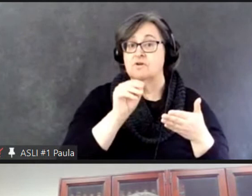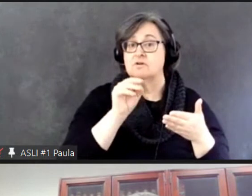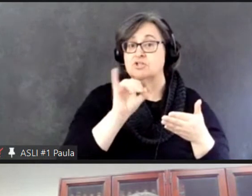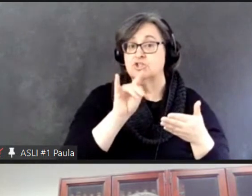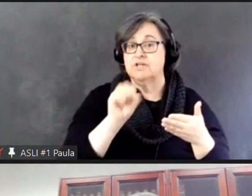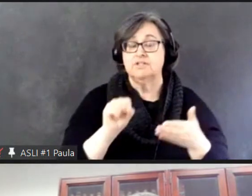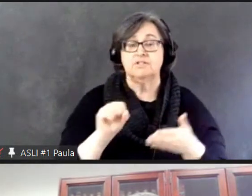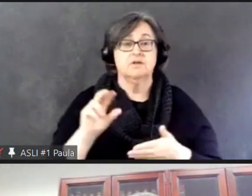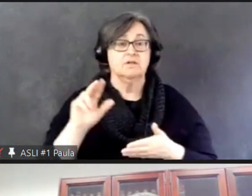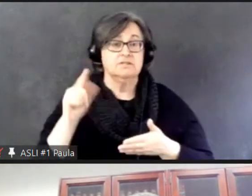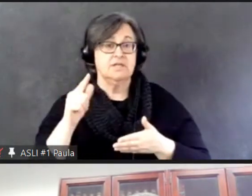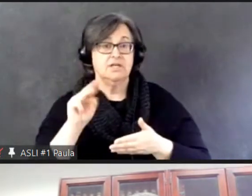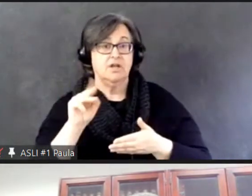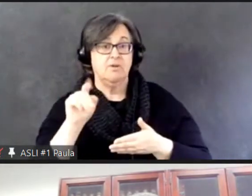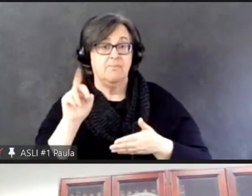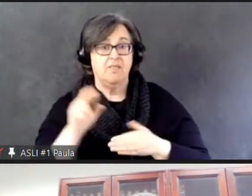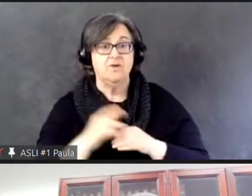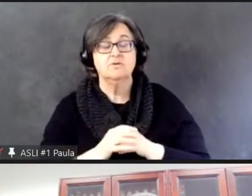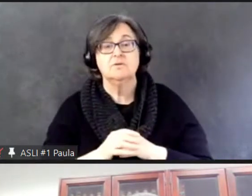Miller.